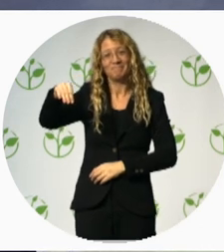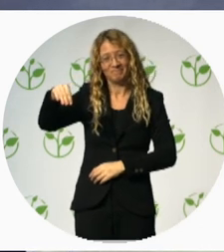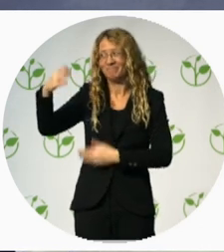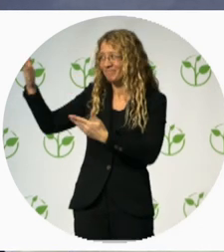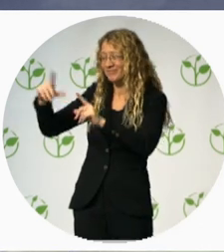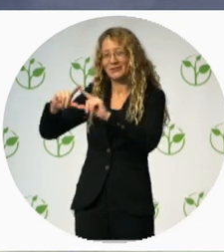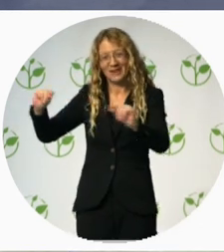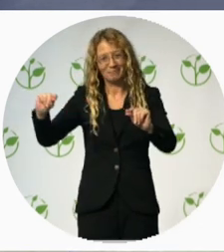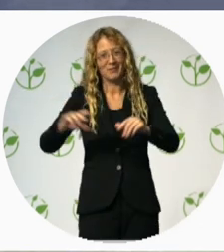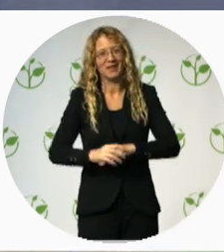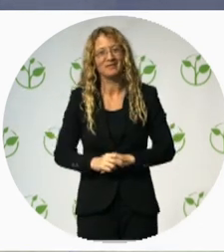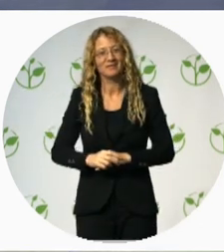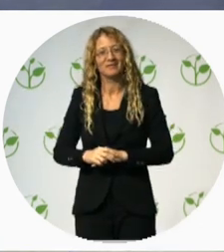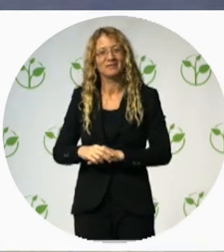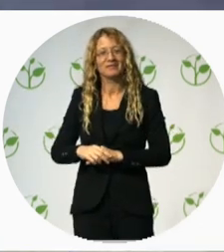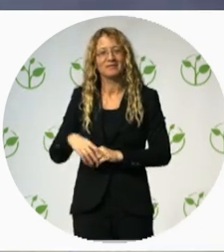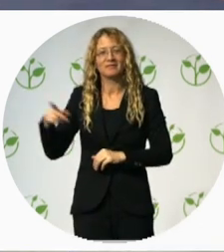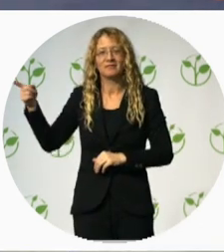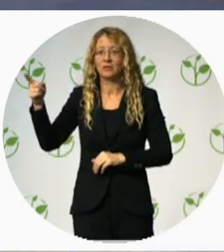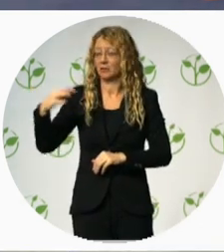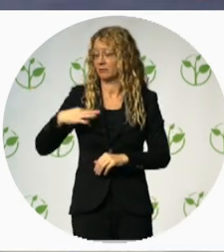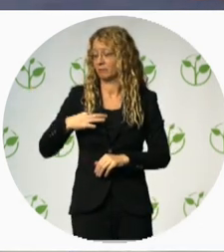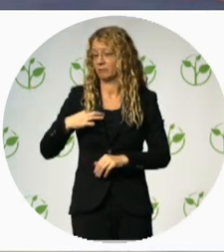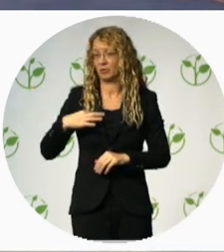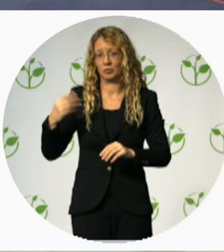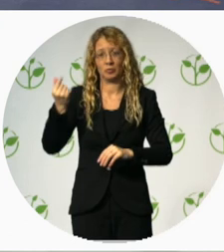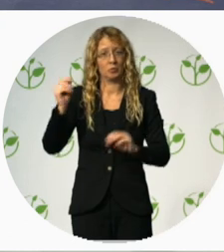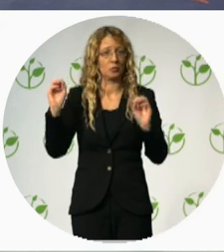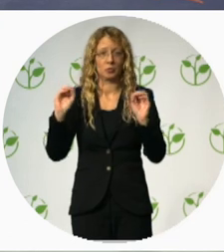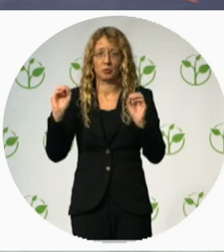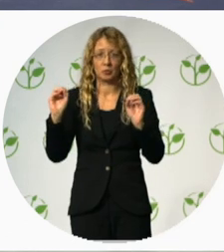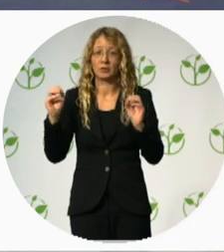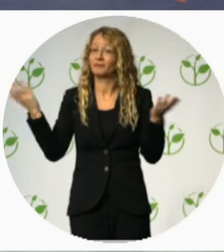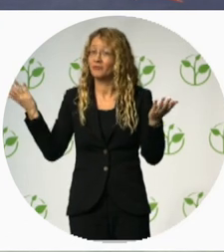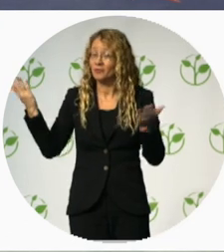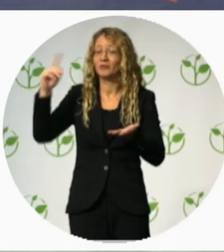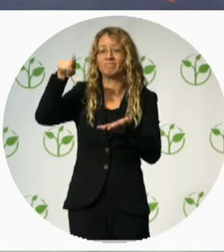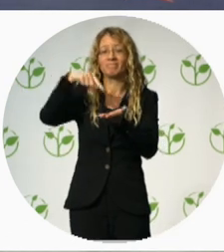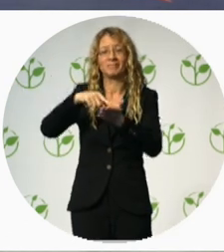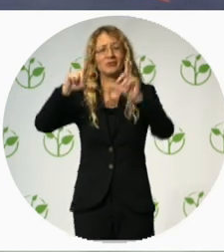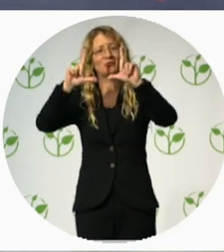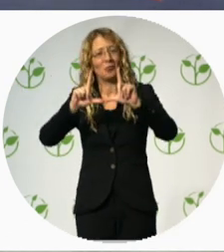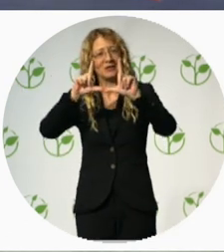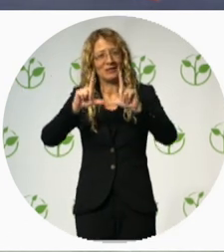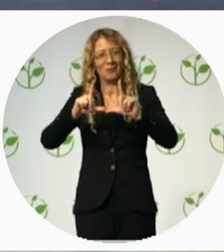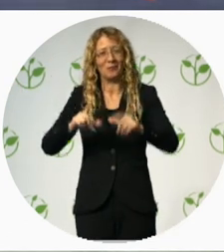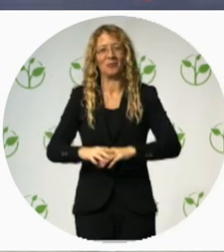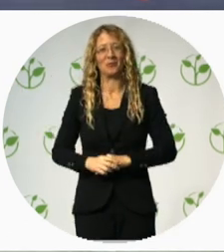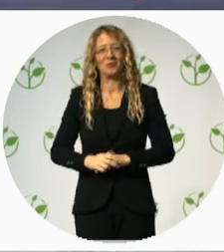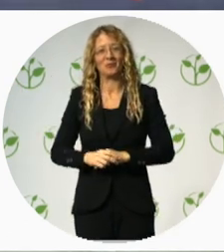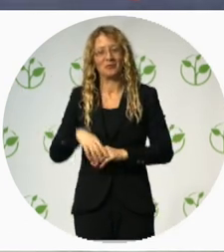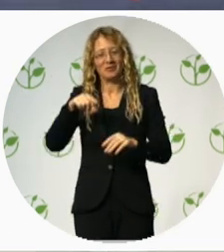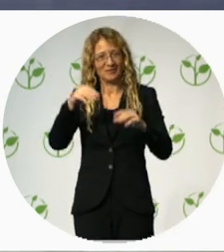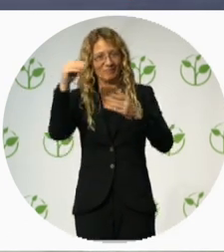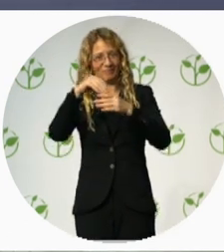non-profit organization based in Tokyo. They have developed VLOG, an interactive wheelchair mobile application based